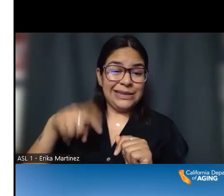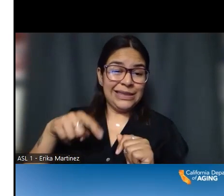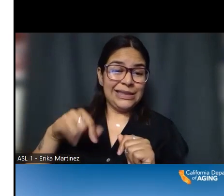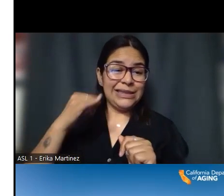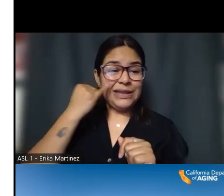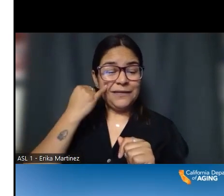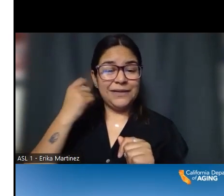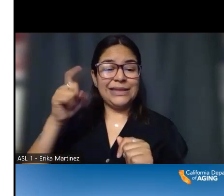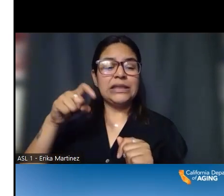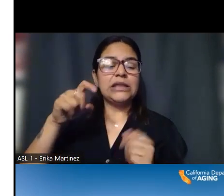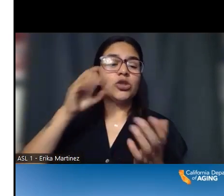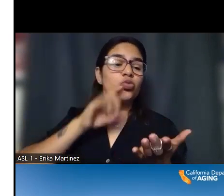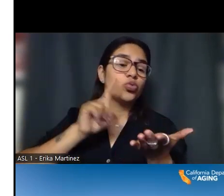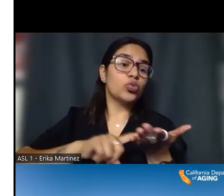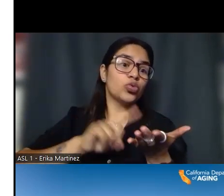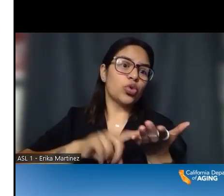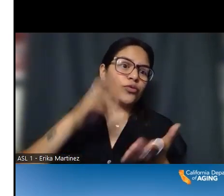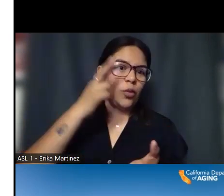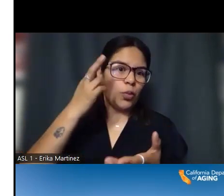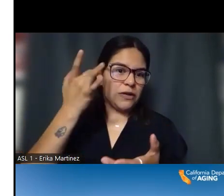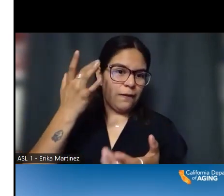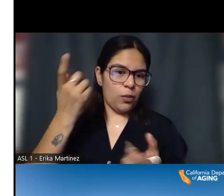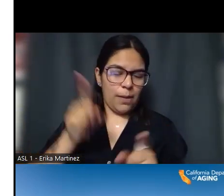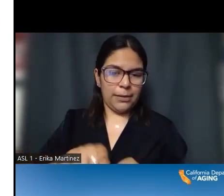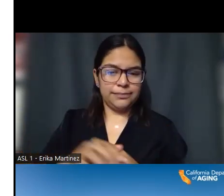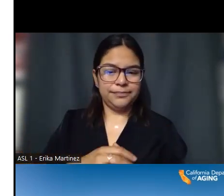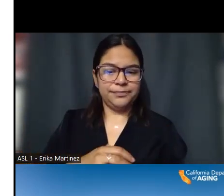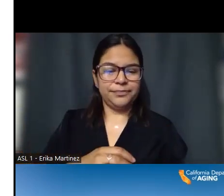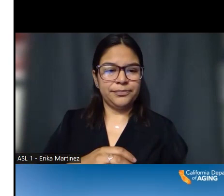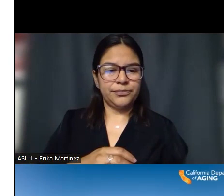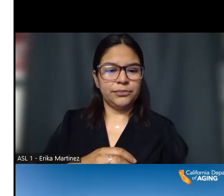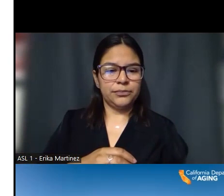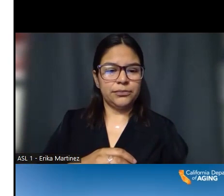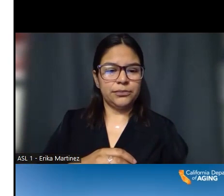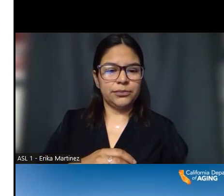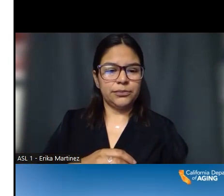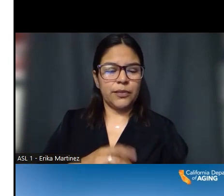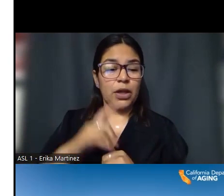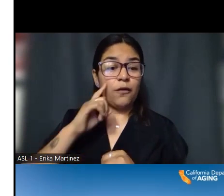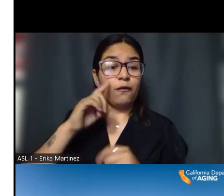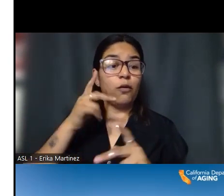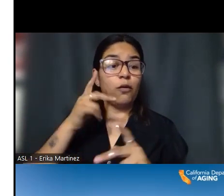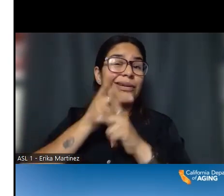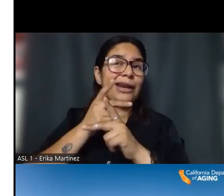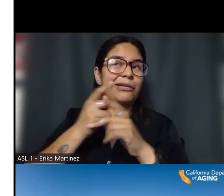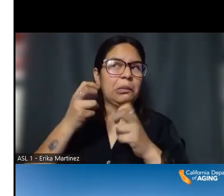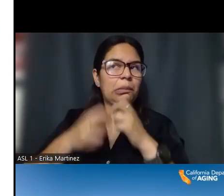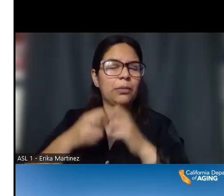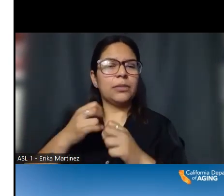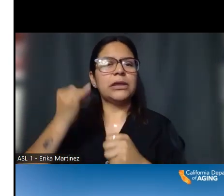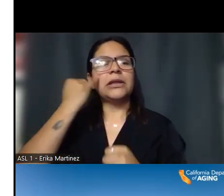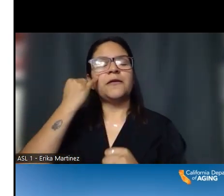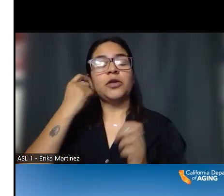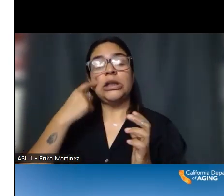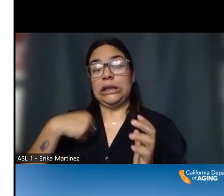or enforcement agency that if we had concerns. And as far as care issues, if we notice something when we're in the